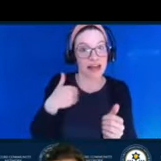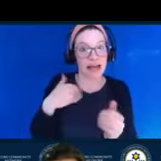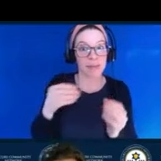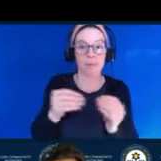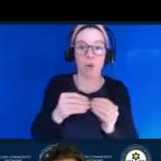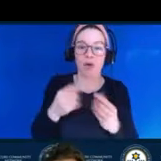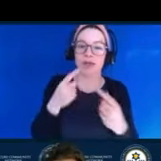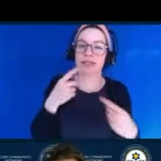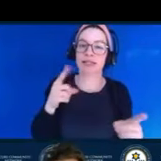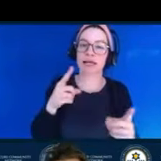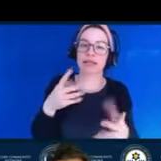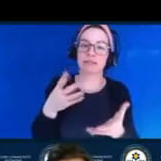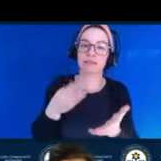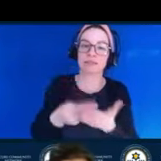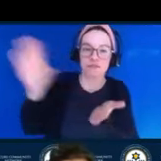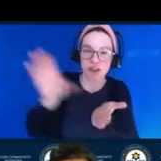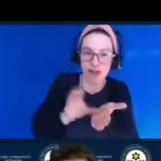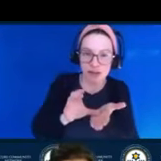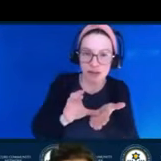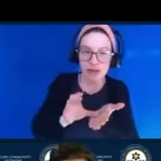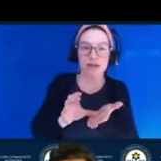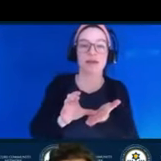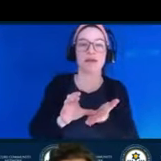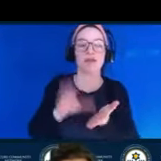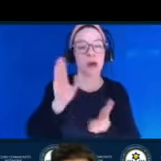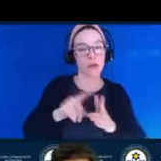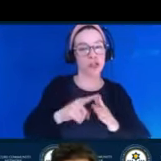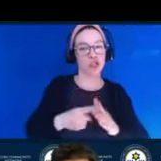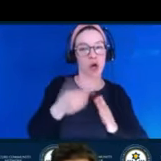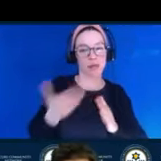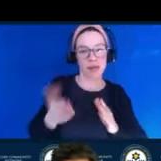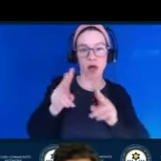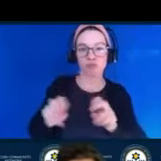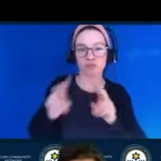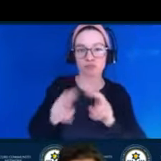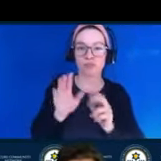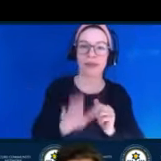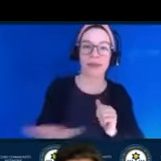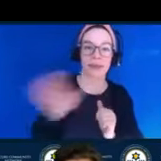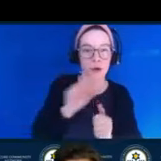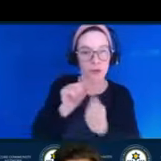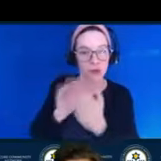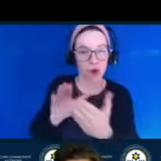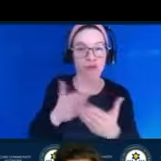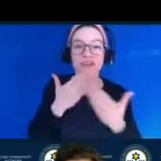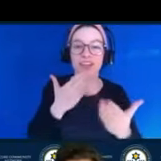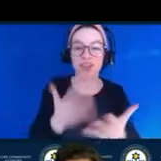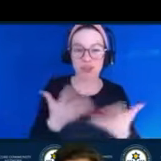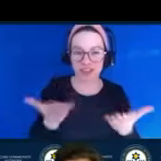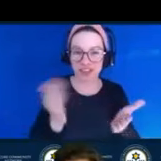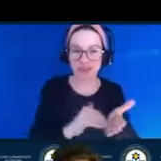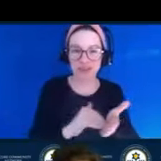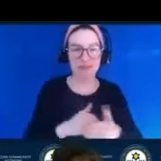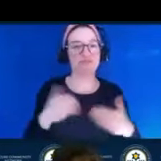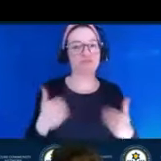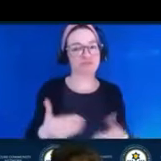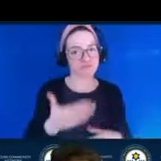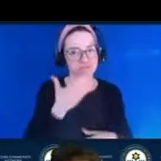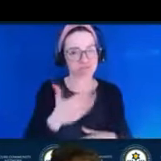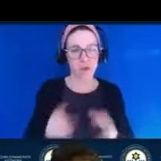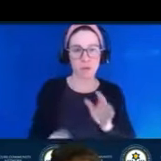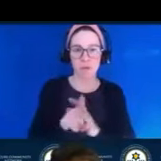securing funding. So that's where I'd probably start for our conversation. Thank you so much again. Well, thank you. I think you lifted up some really key